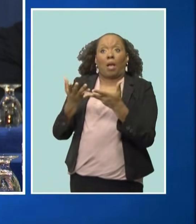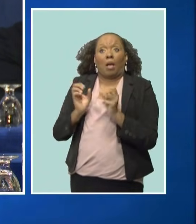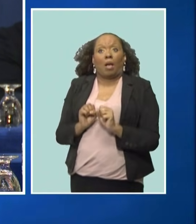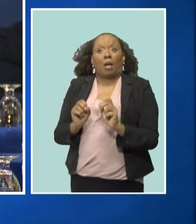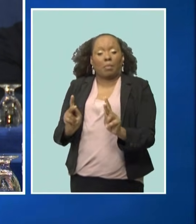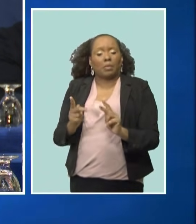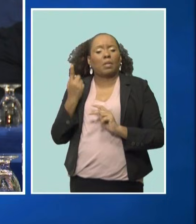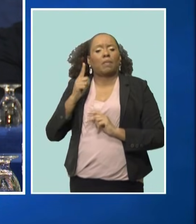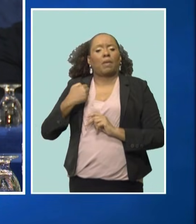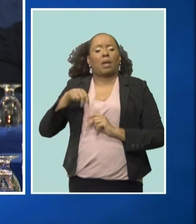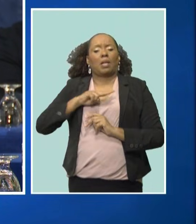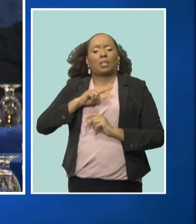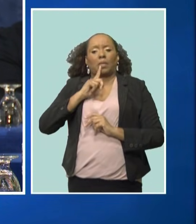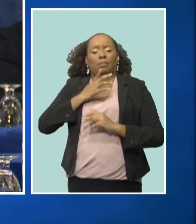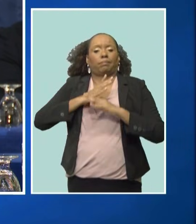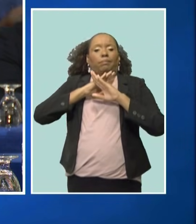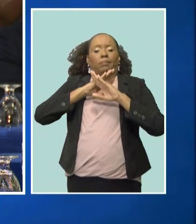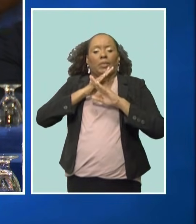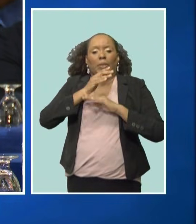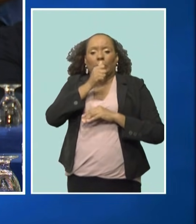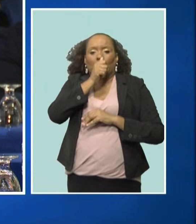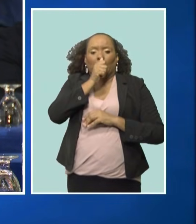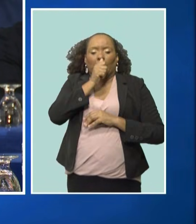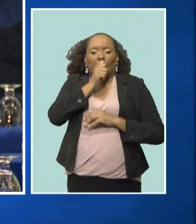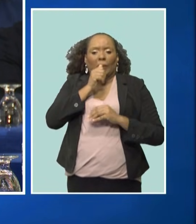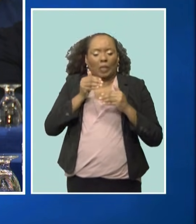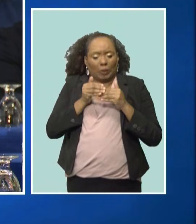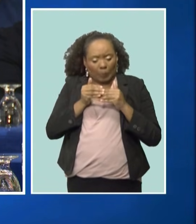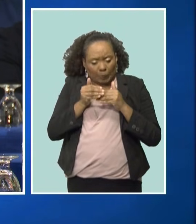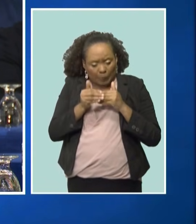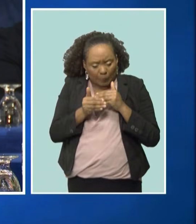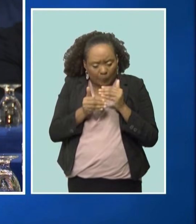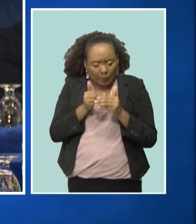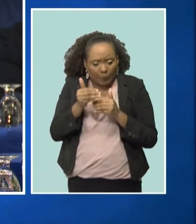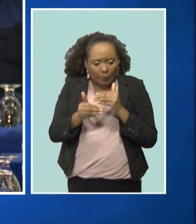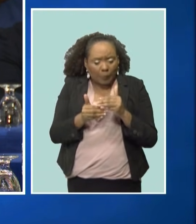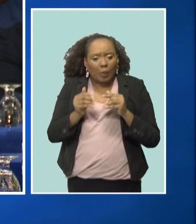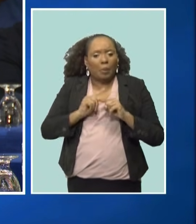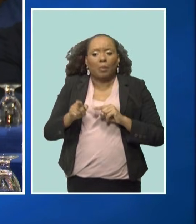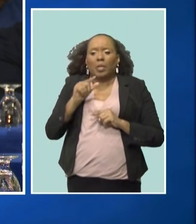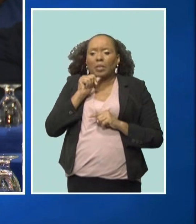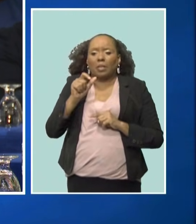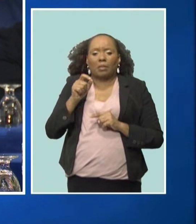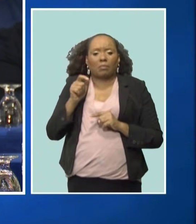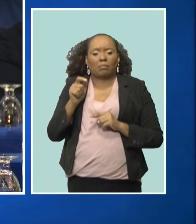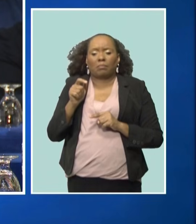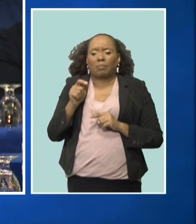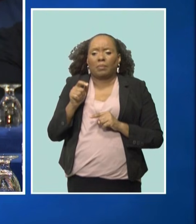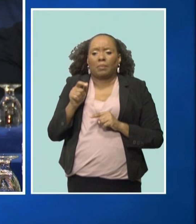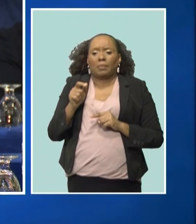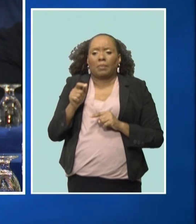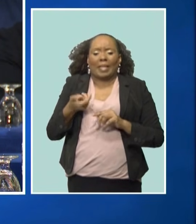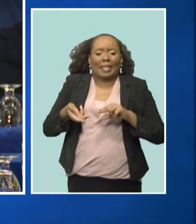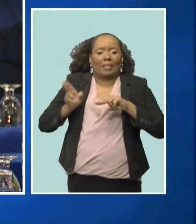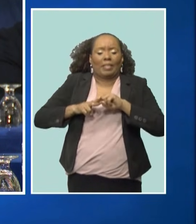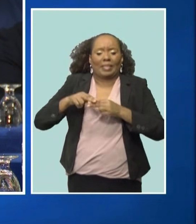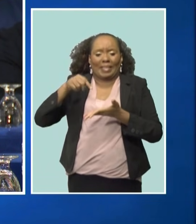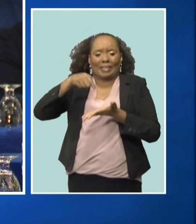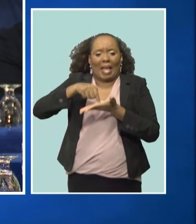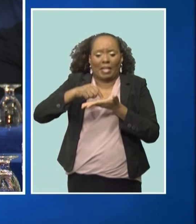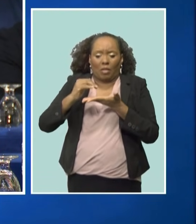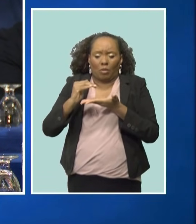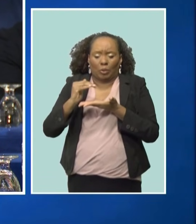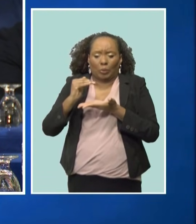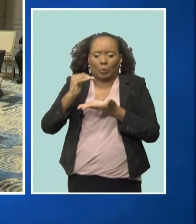build resilience without increasing debt in a world where majority of SIDS and